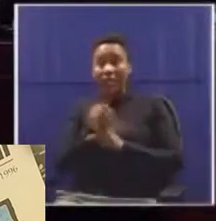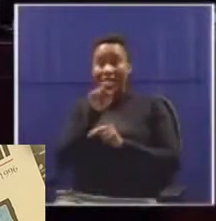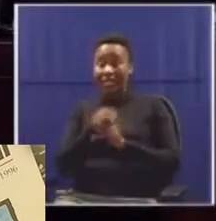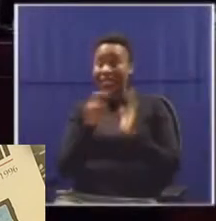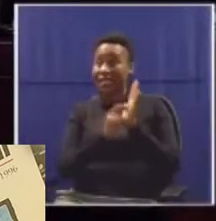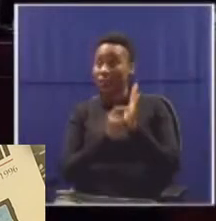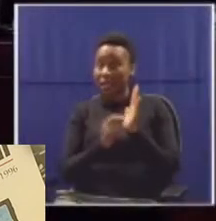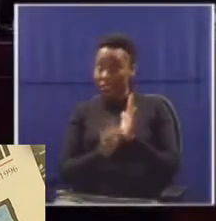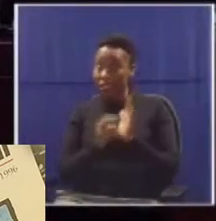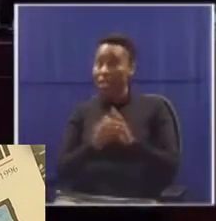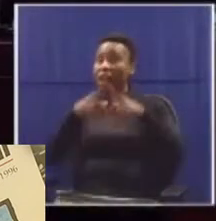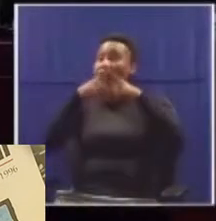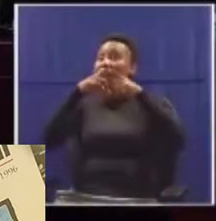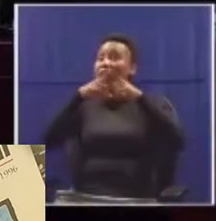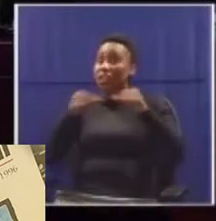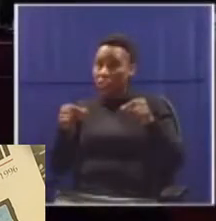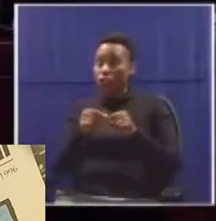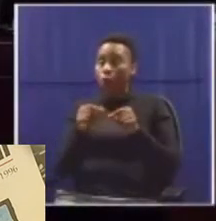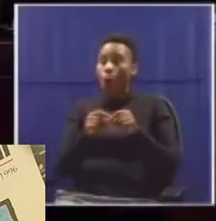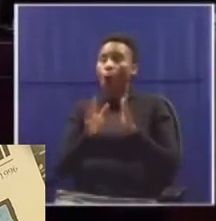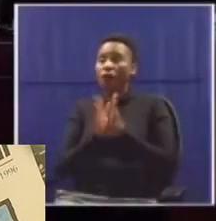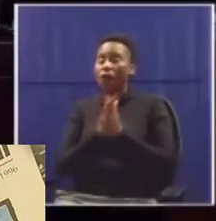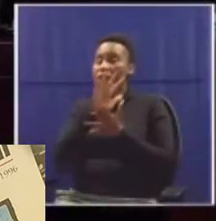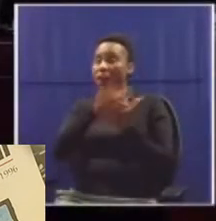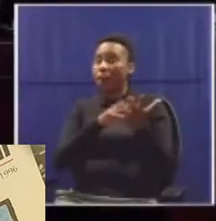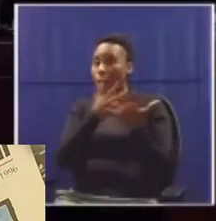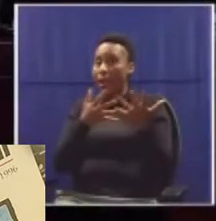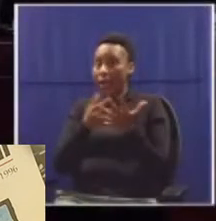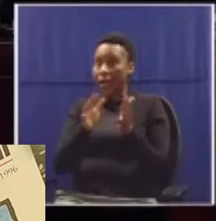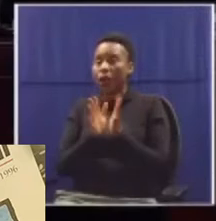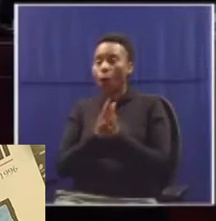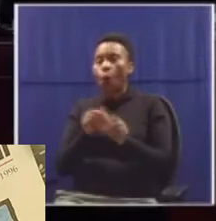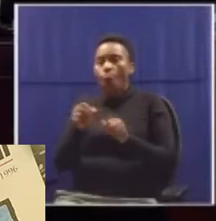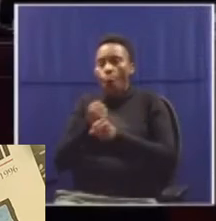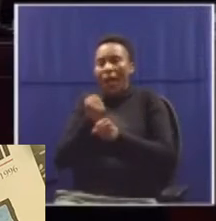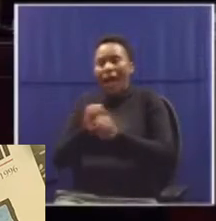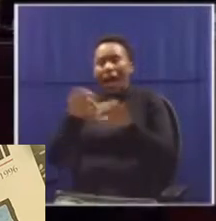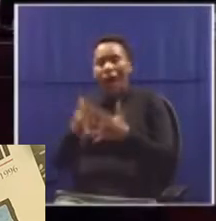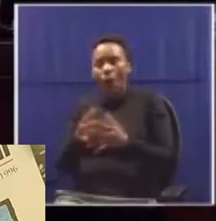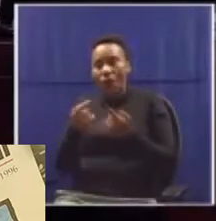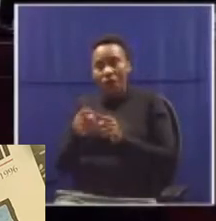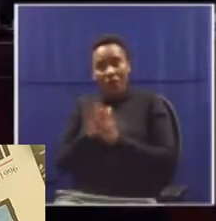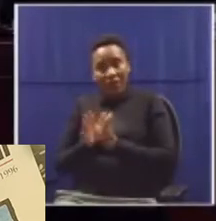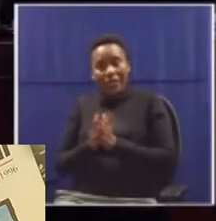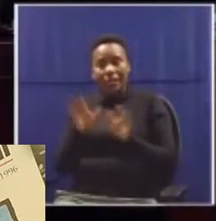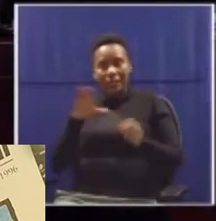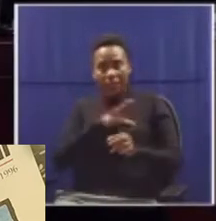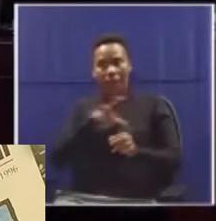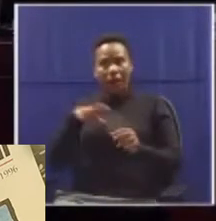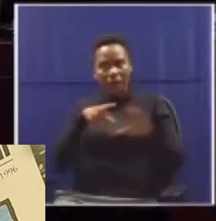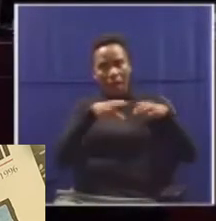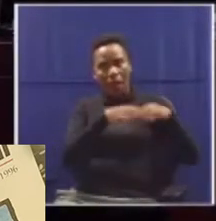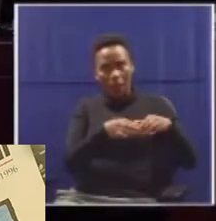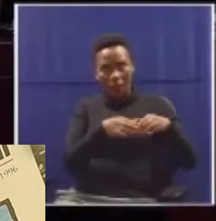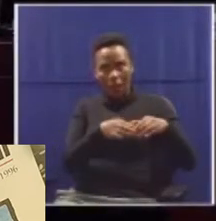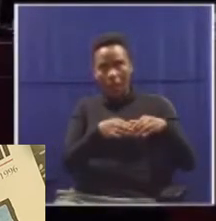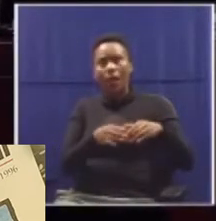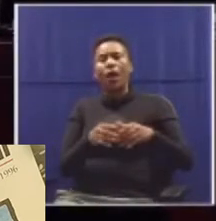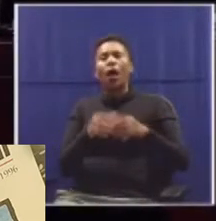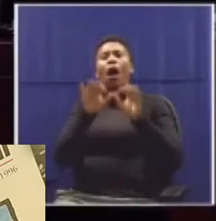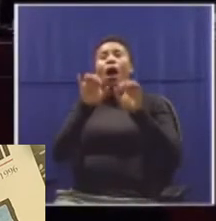and the completion of the government governance framework for the legal practice Council will enable the type of